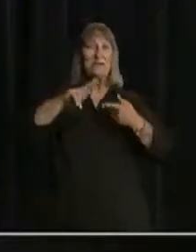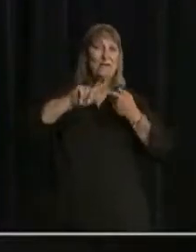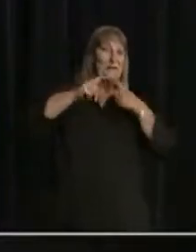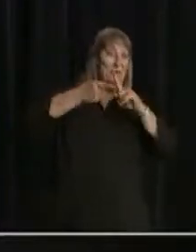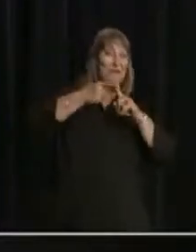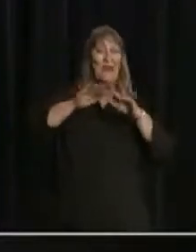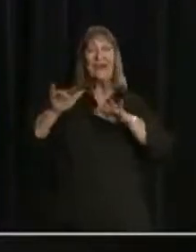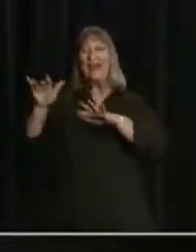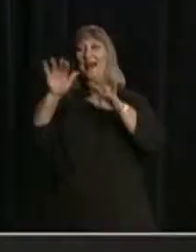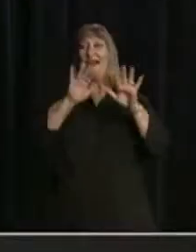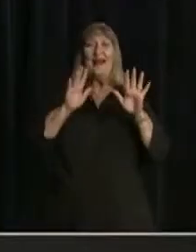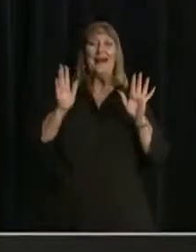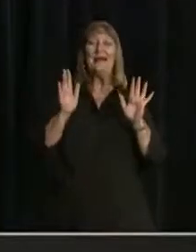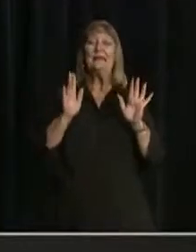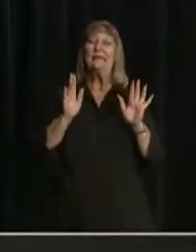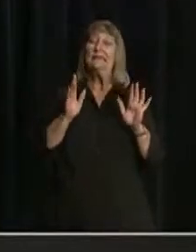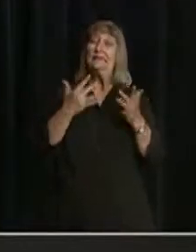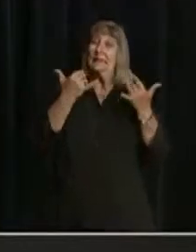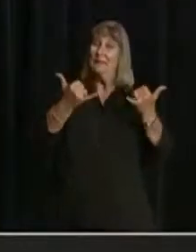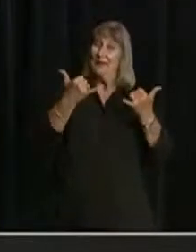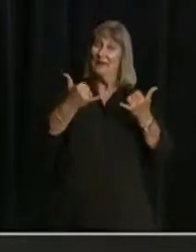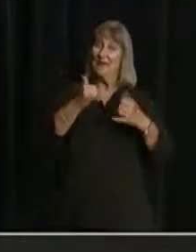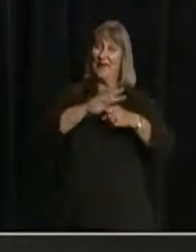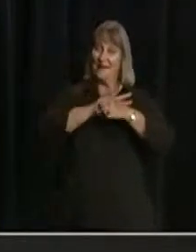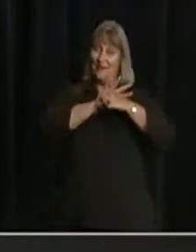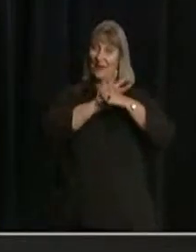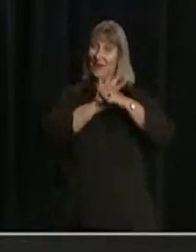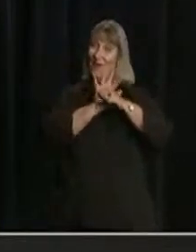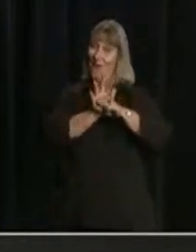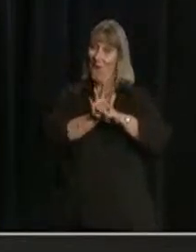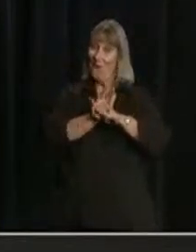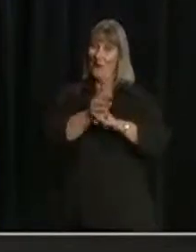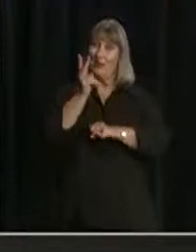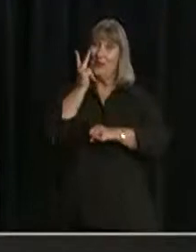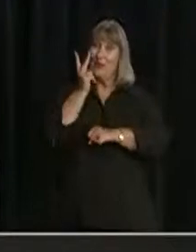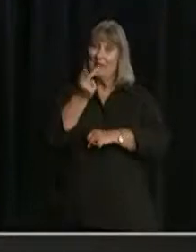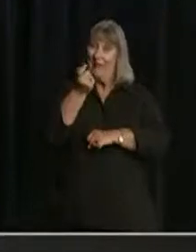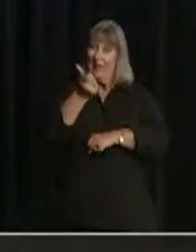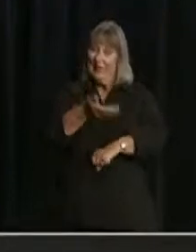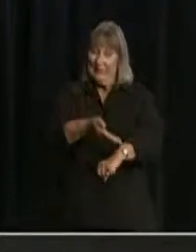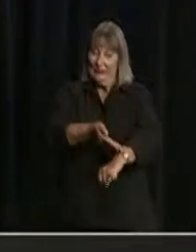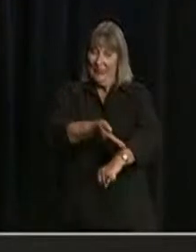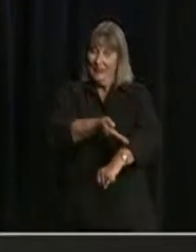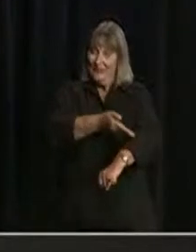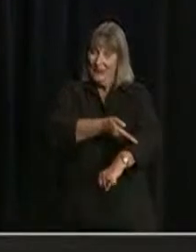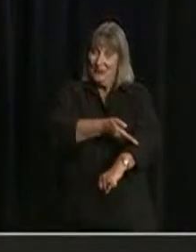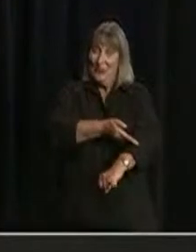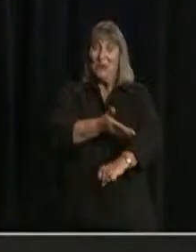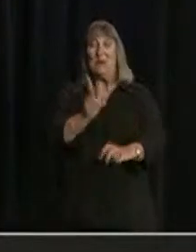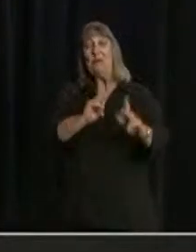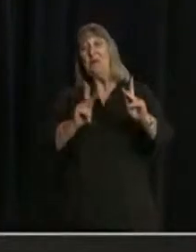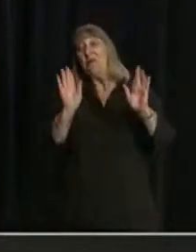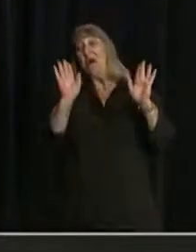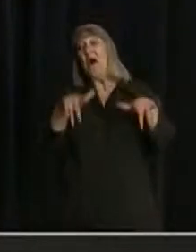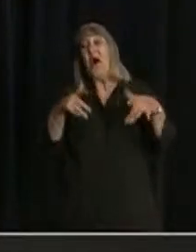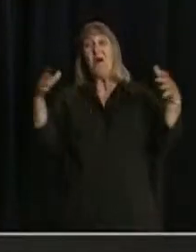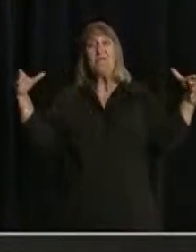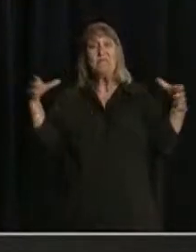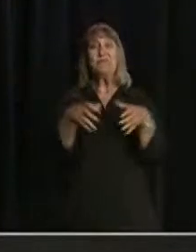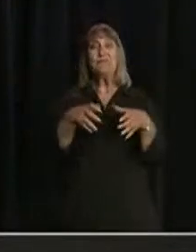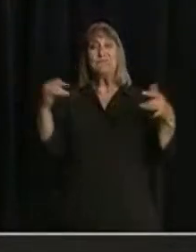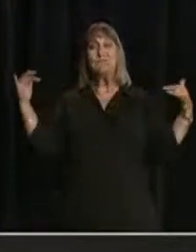the indicators in this COVID situation is beginning to see a little bit of daylight, it's more important than ever to remain vigilant in our fight